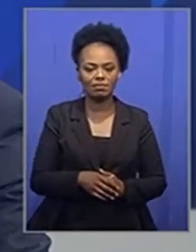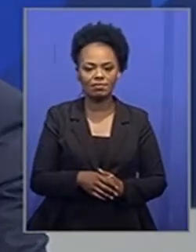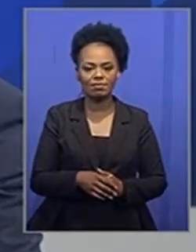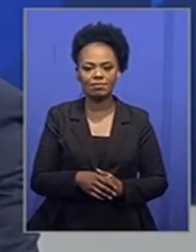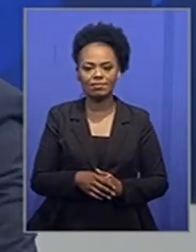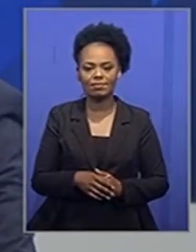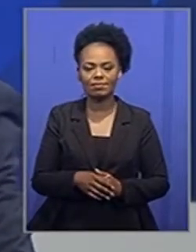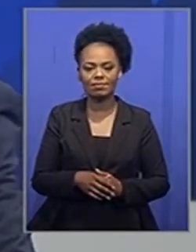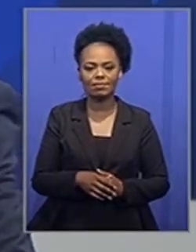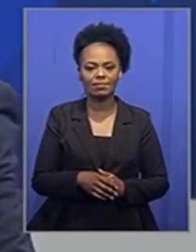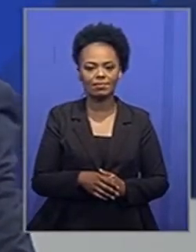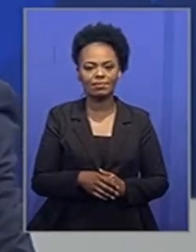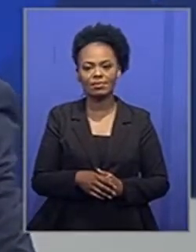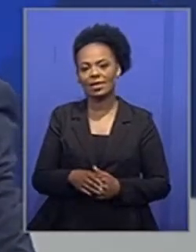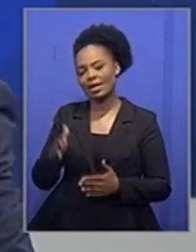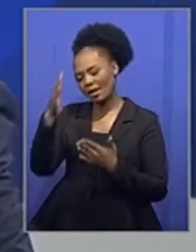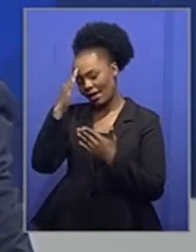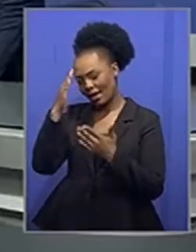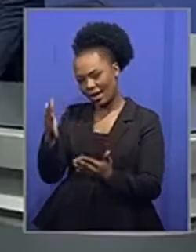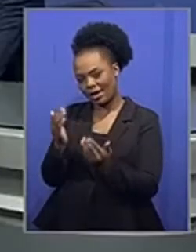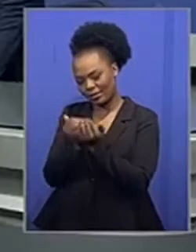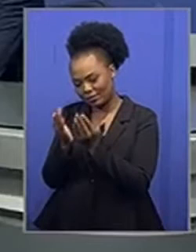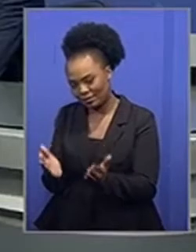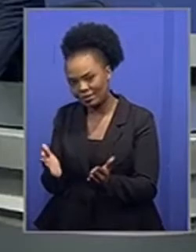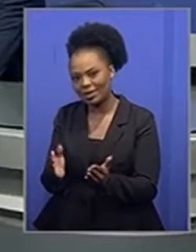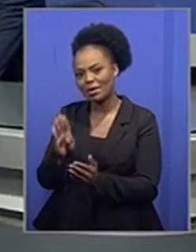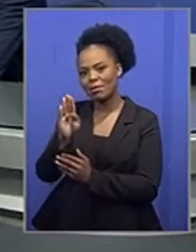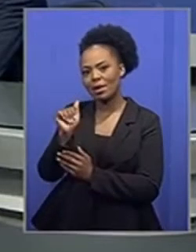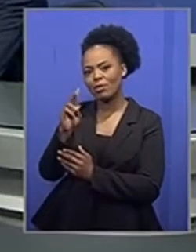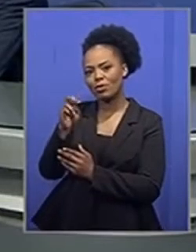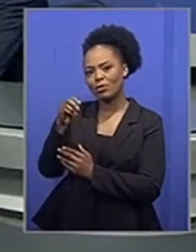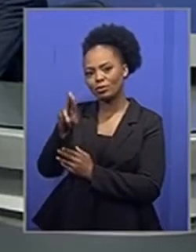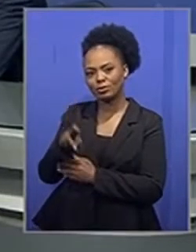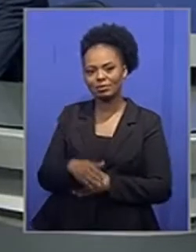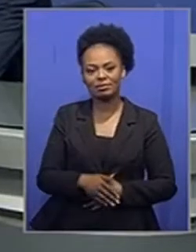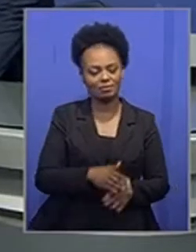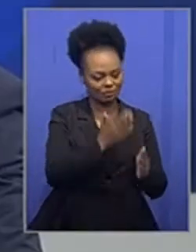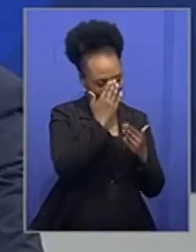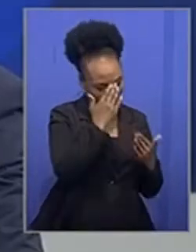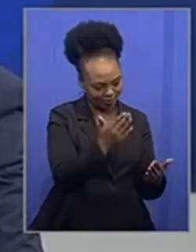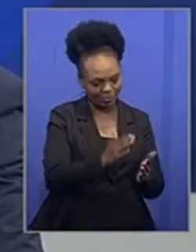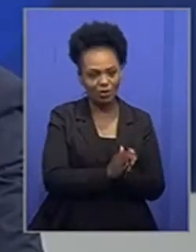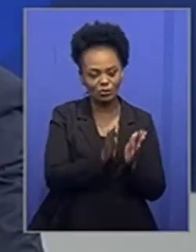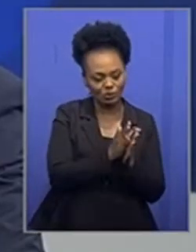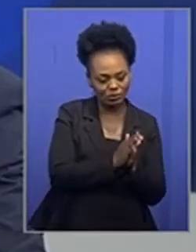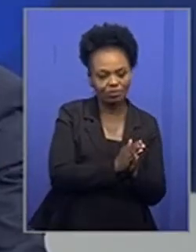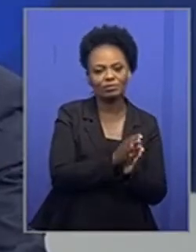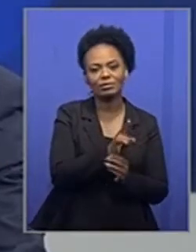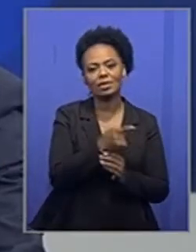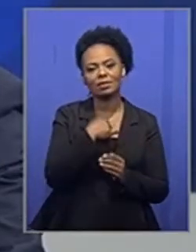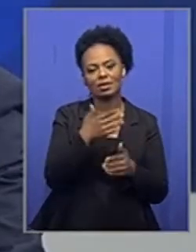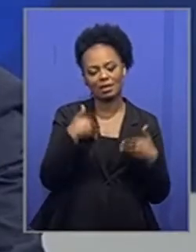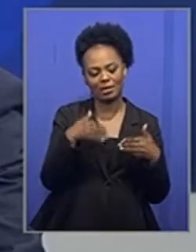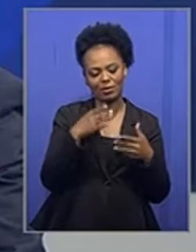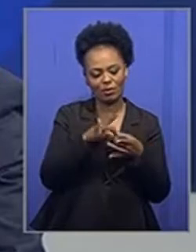Ha re wamele Mkhulu Mavundo ditabeng tsa Sesotho. Thokozani Khehla ngiyabonga nami ukuba la ekhaya. Mkhulu. Kajeno ke letsatsi la Afrika